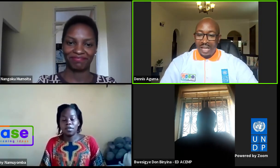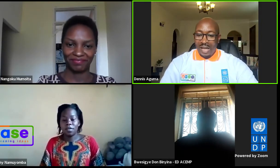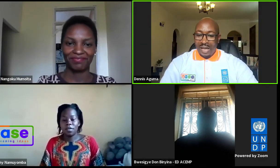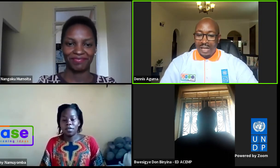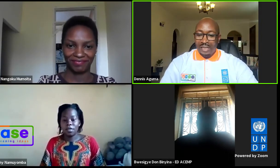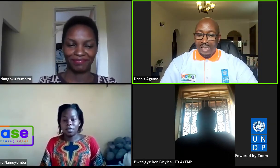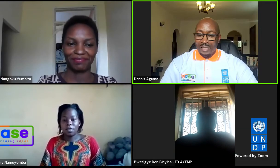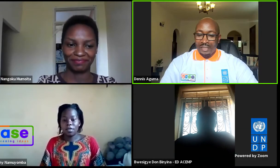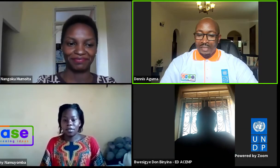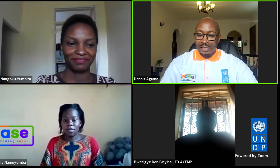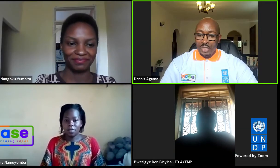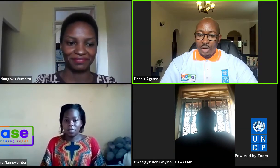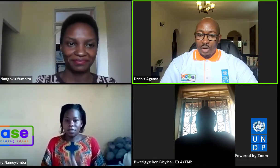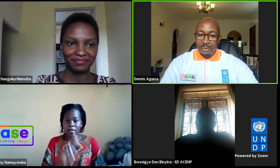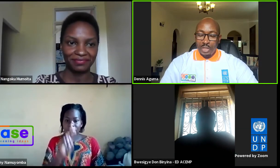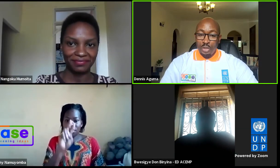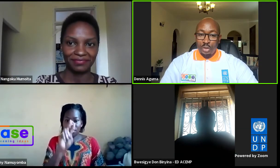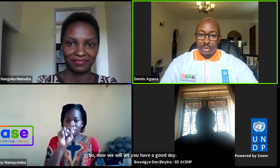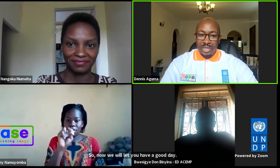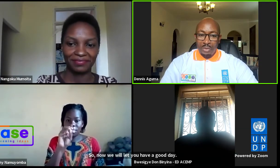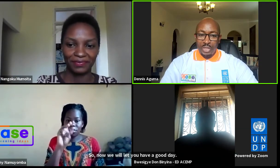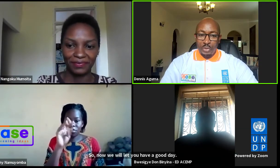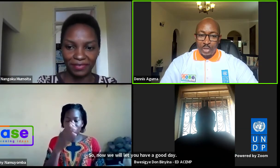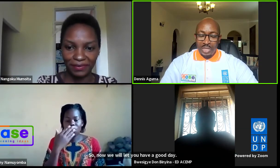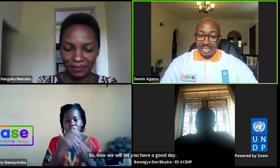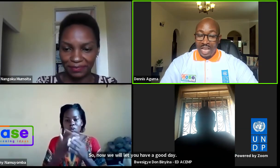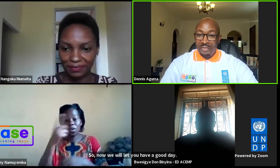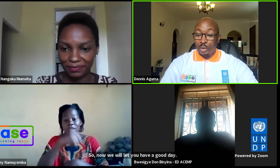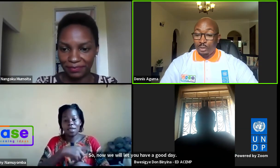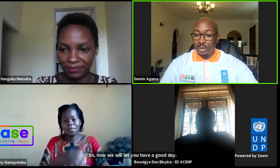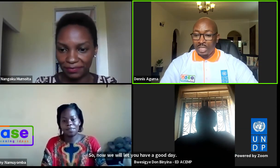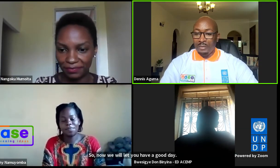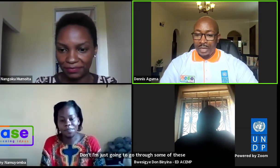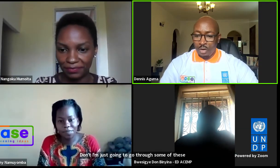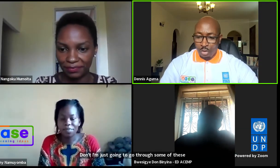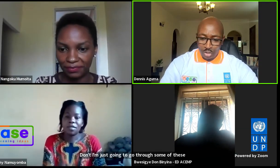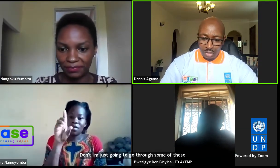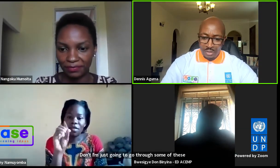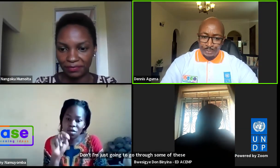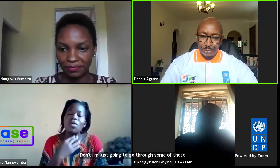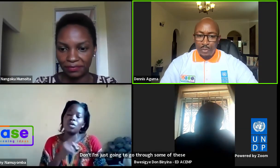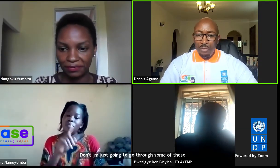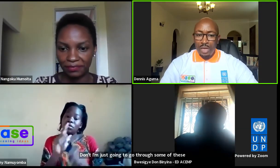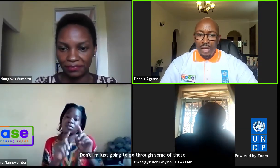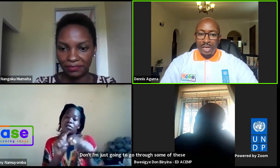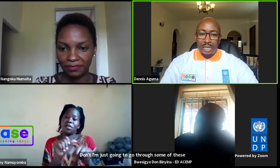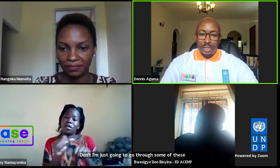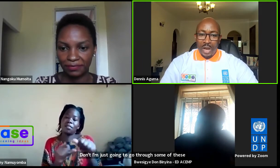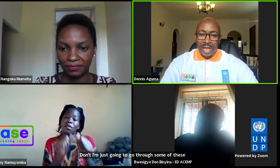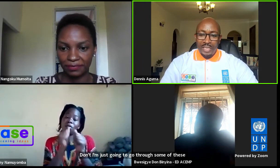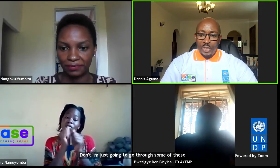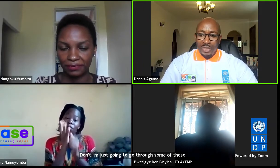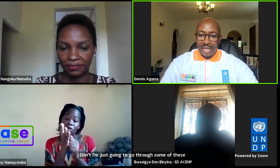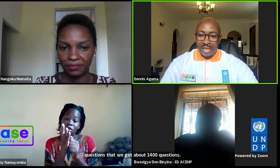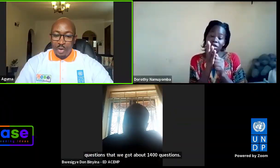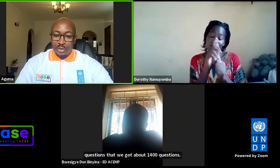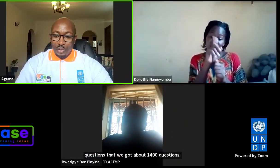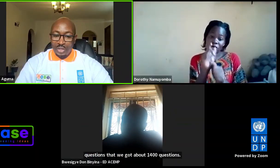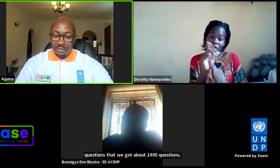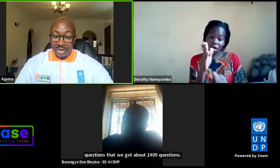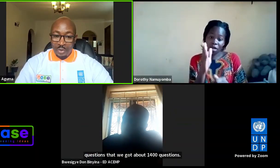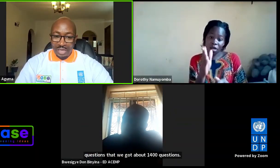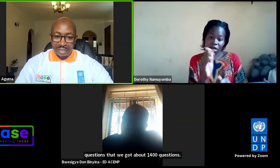day. Dawn, I'm just going to go through some of these questions. I think I have about 14 pending questions. I'll try and you and I